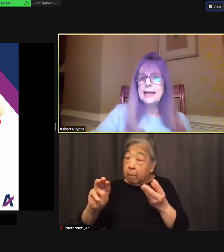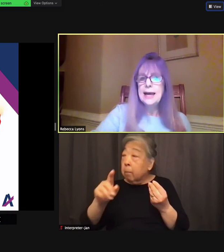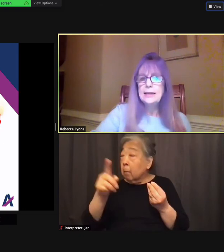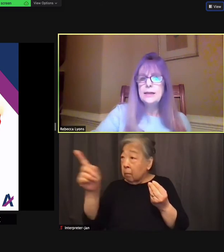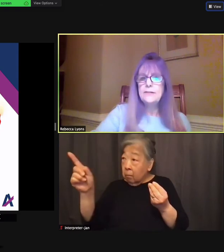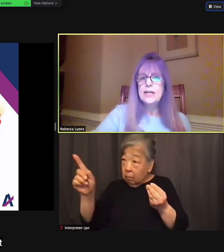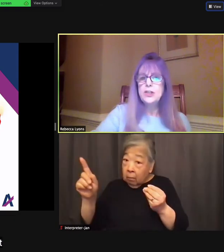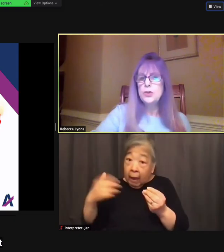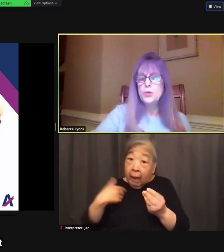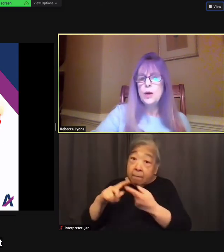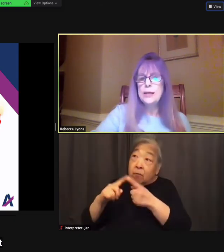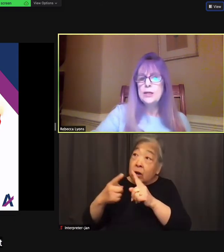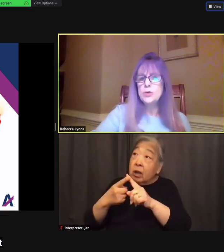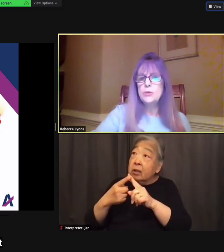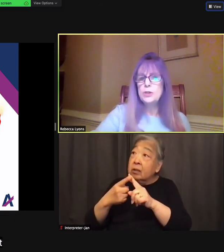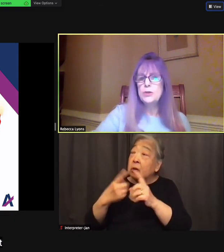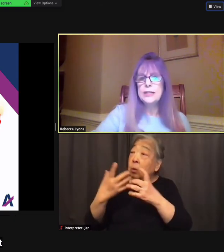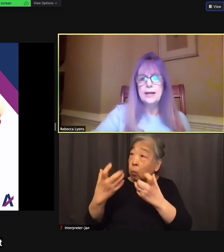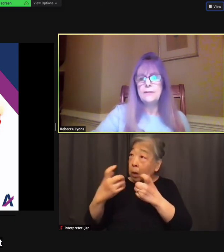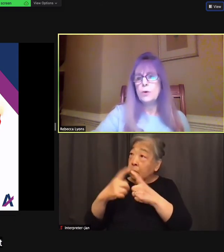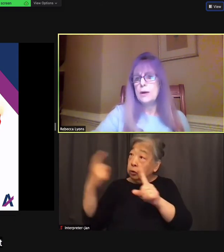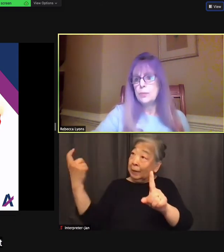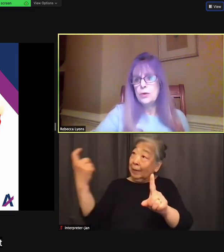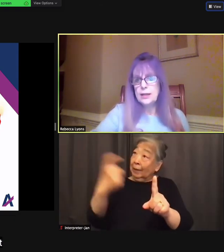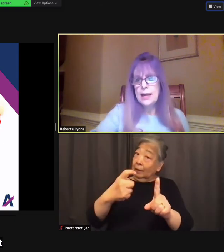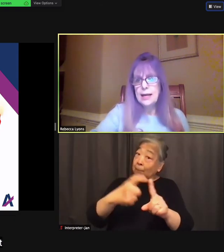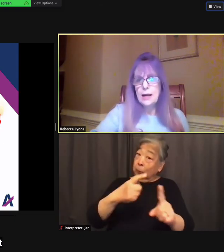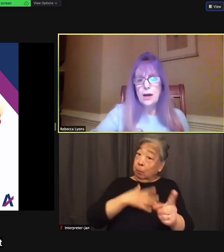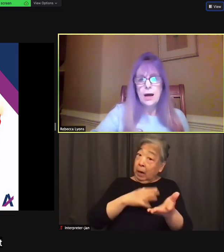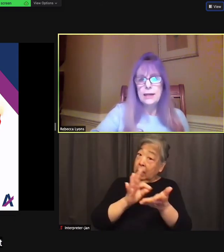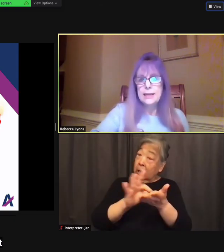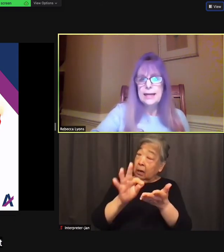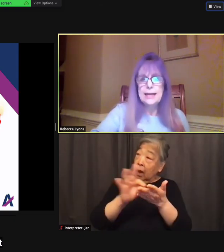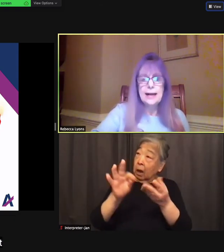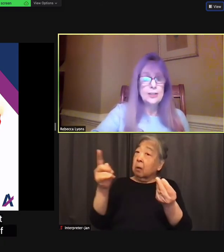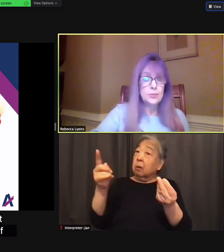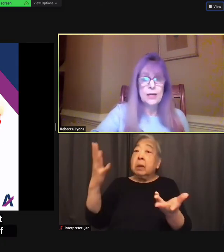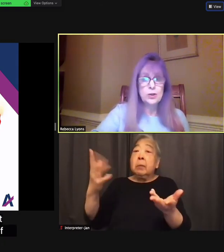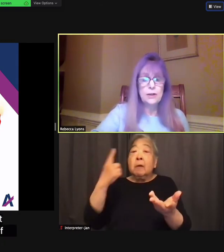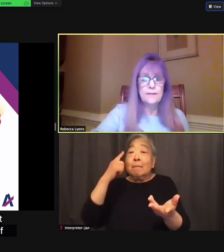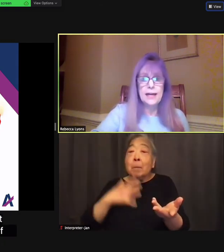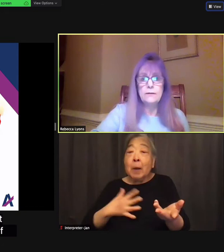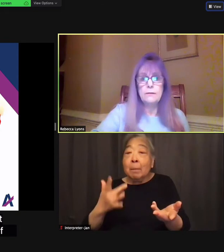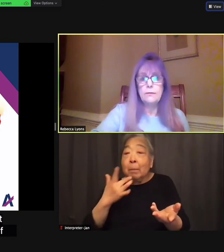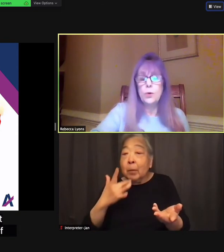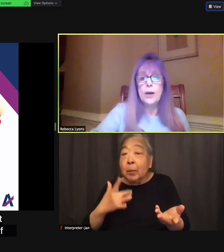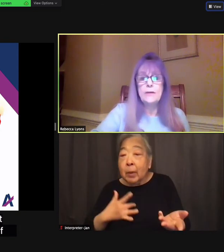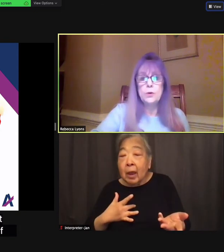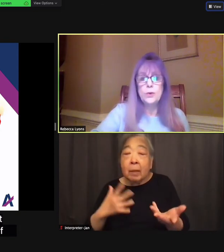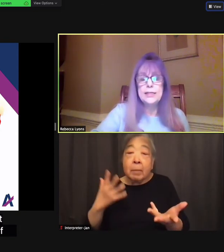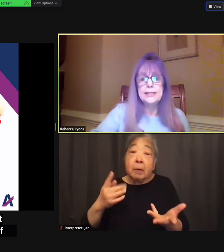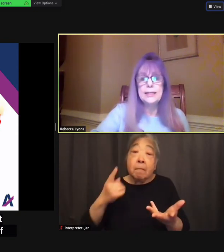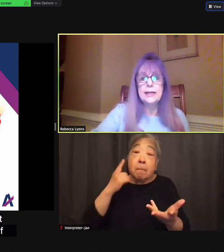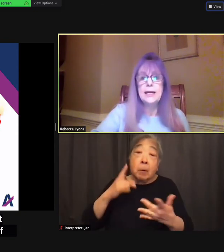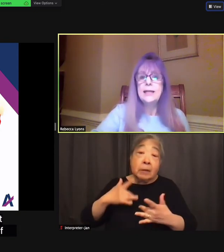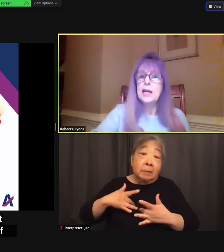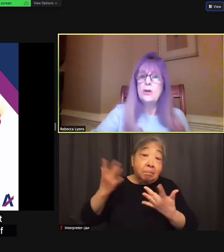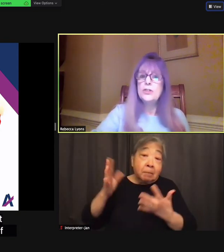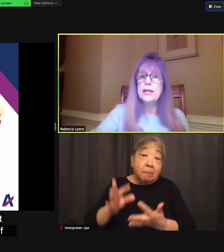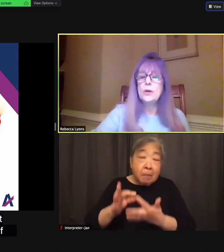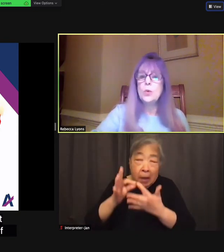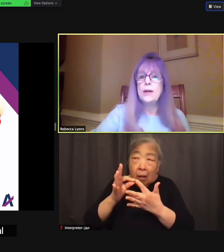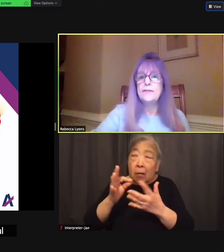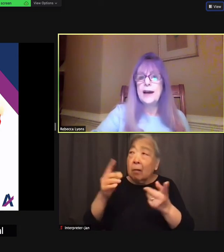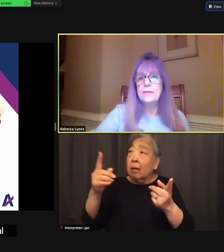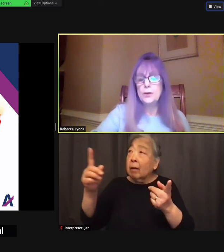And again, if they do want to contribute, say for a birthday, a holiday, a special event, for whatever reason, they